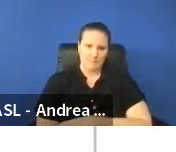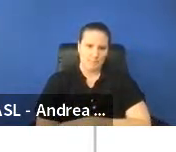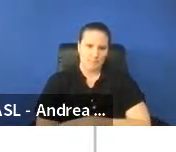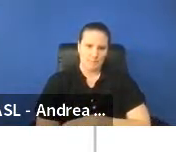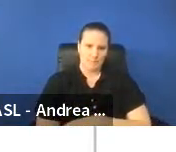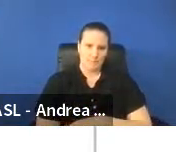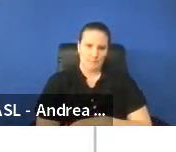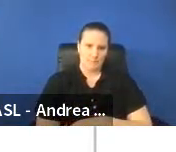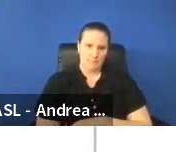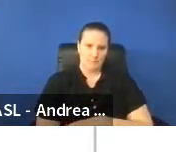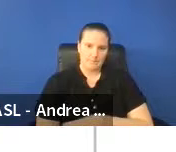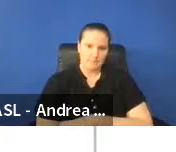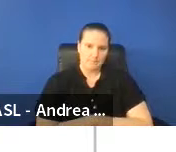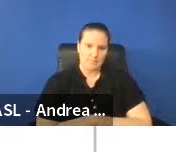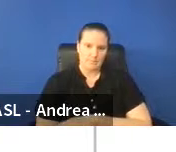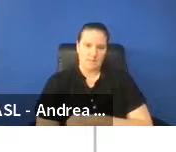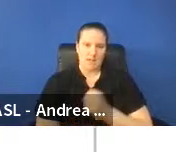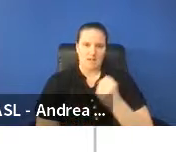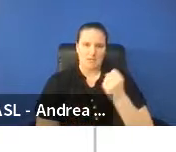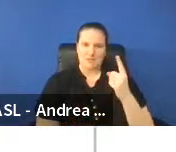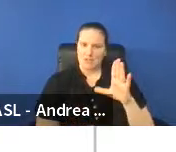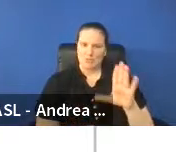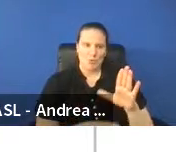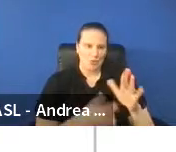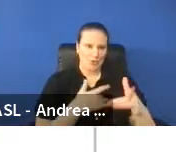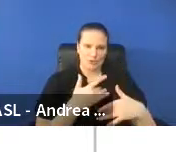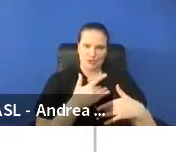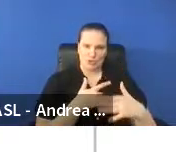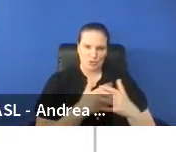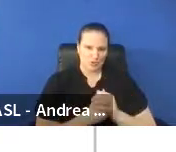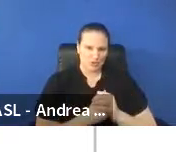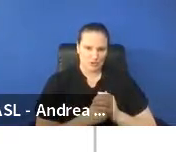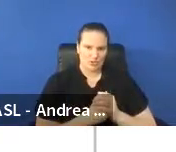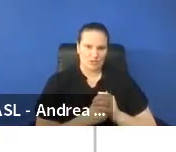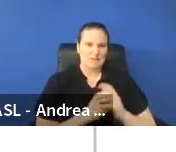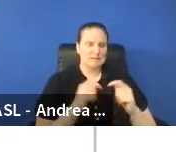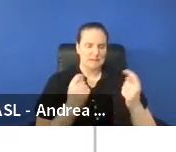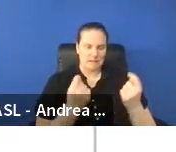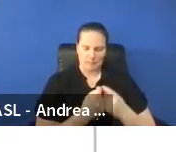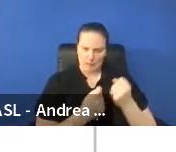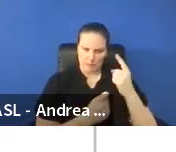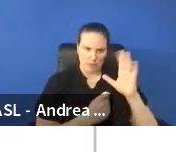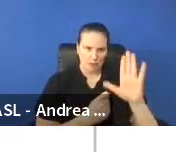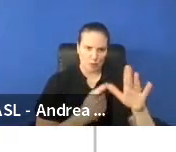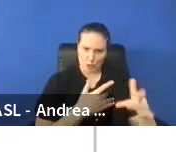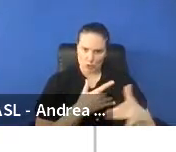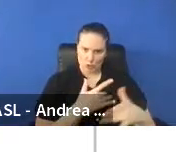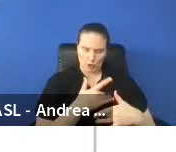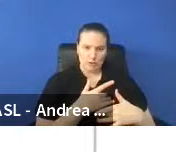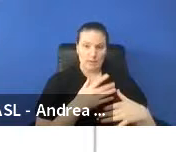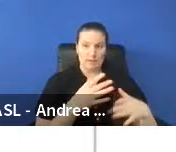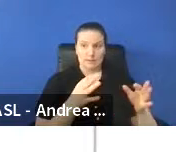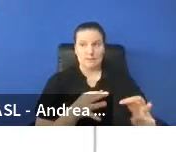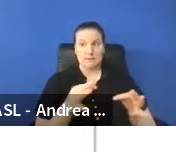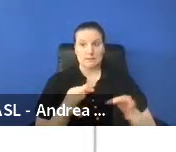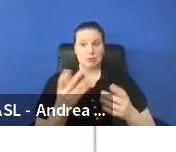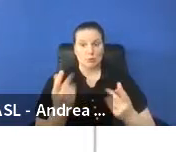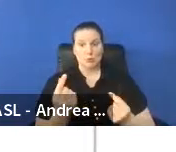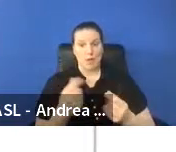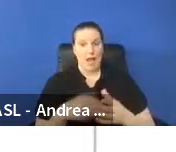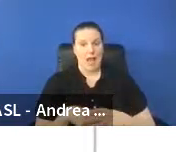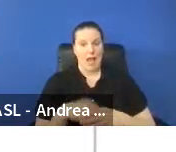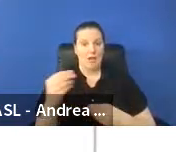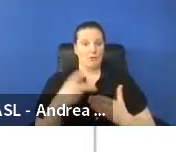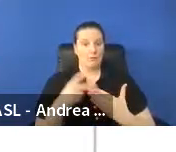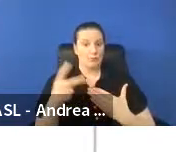I understand your concern, and our team definitely understands your concern. We also know there are decisions made that are outside of the program